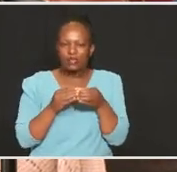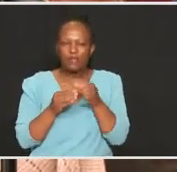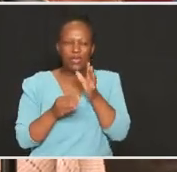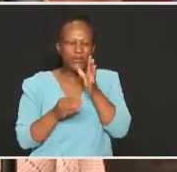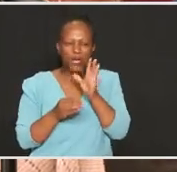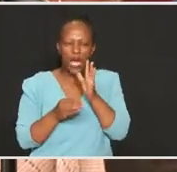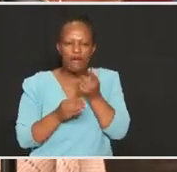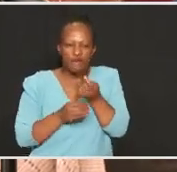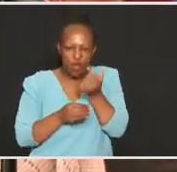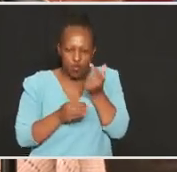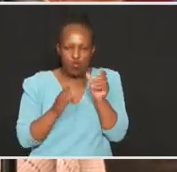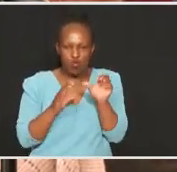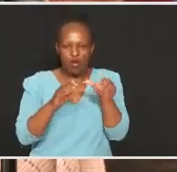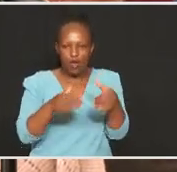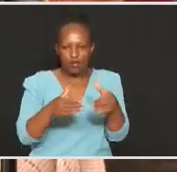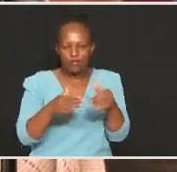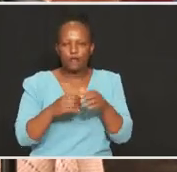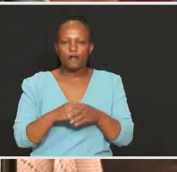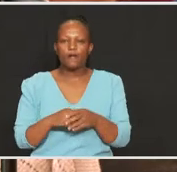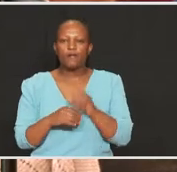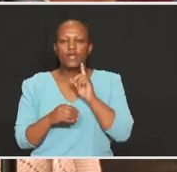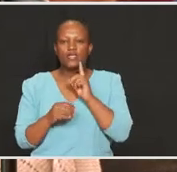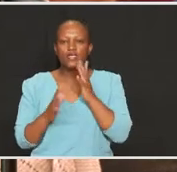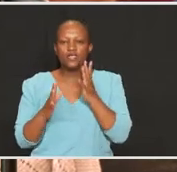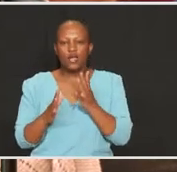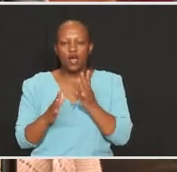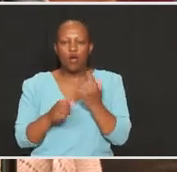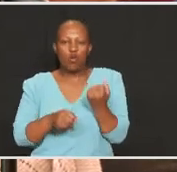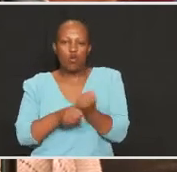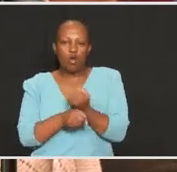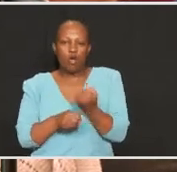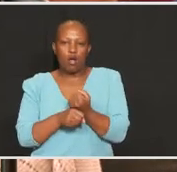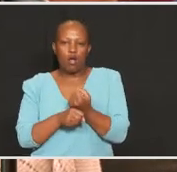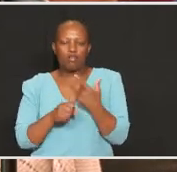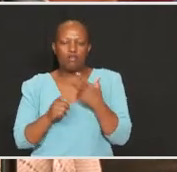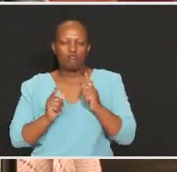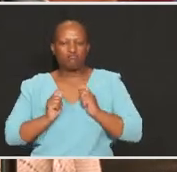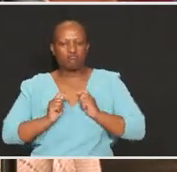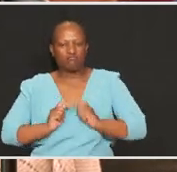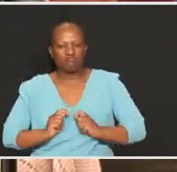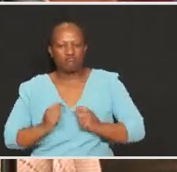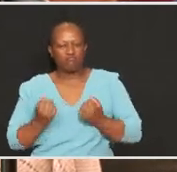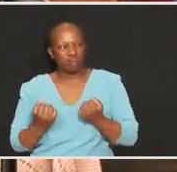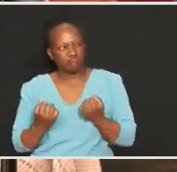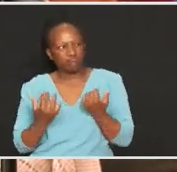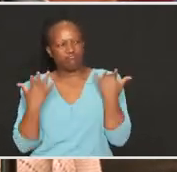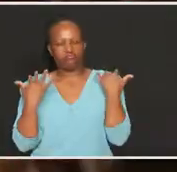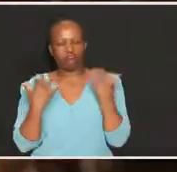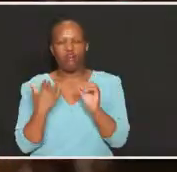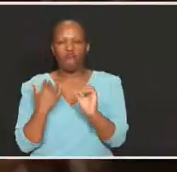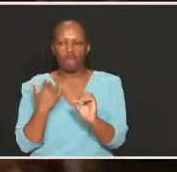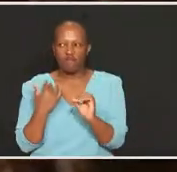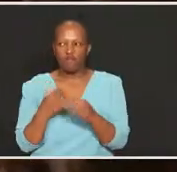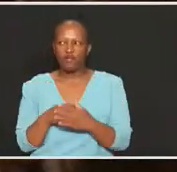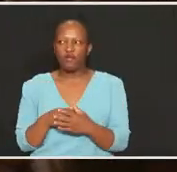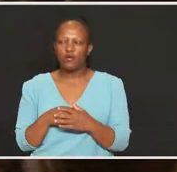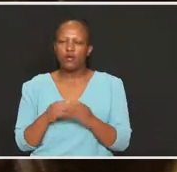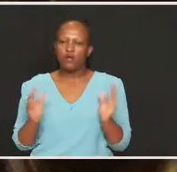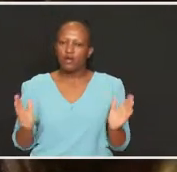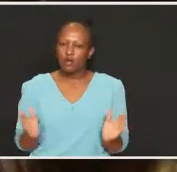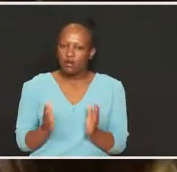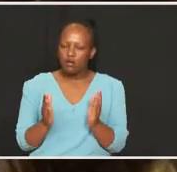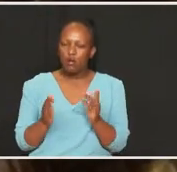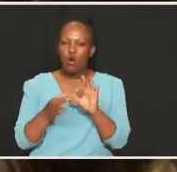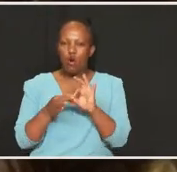the majority of teachers I work with are tired and overwhelmed encouraging Cottage schools and home schools